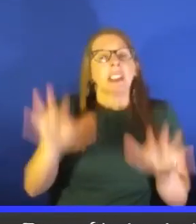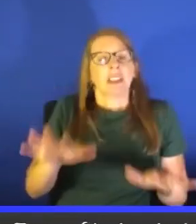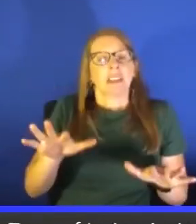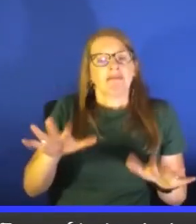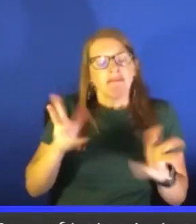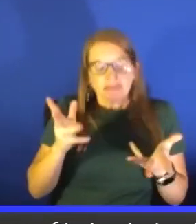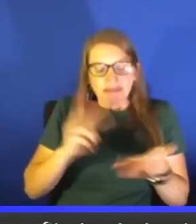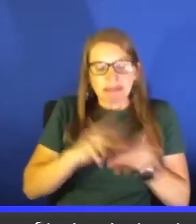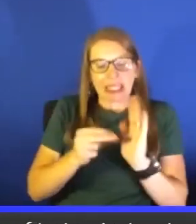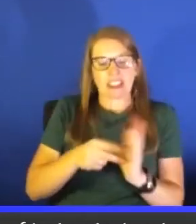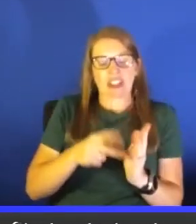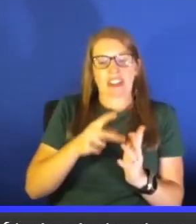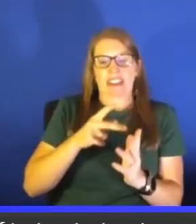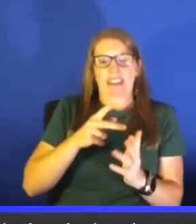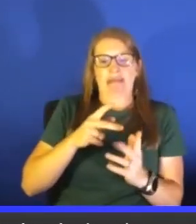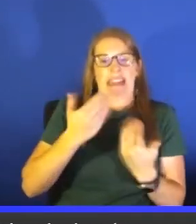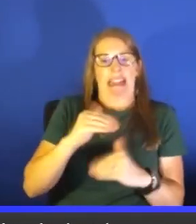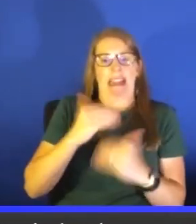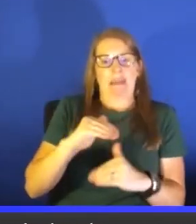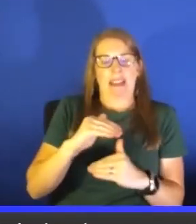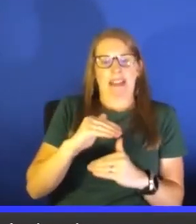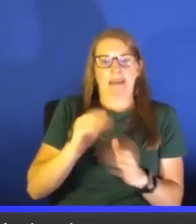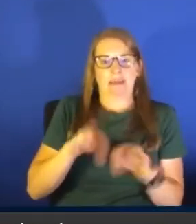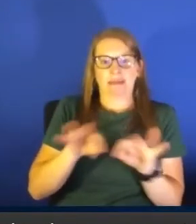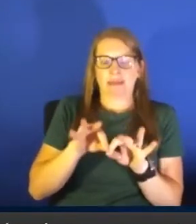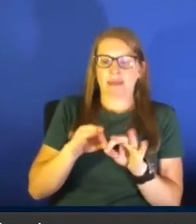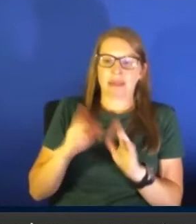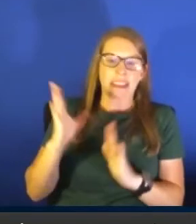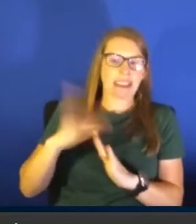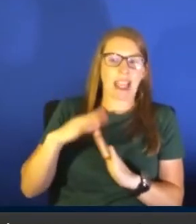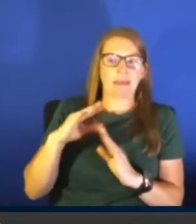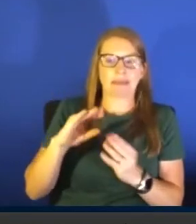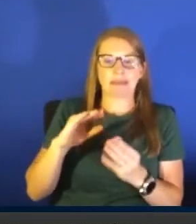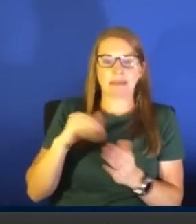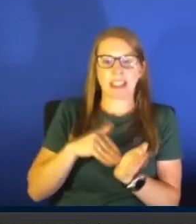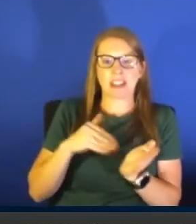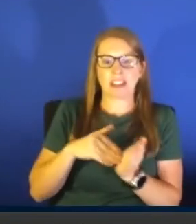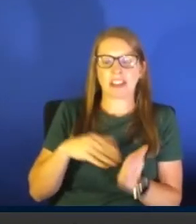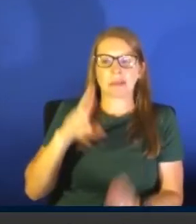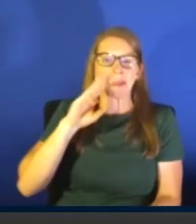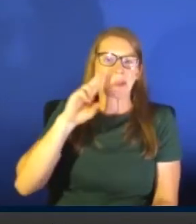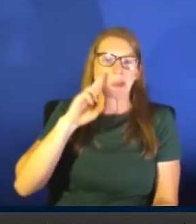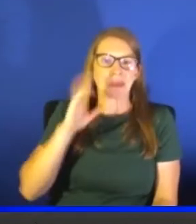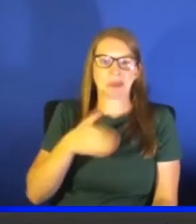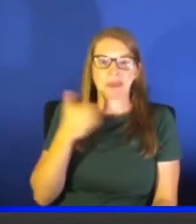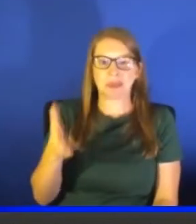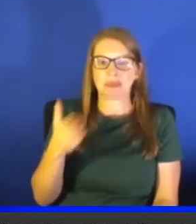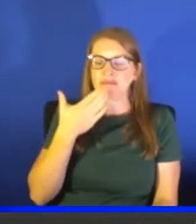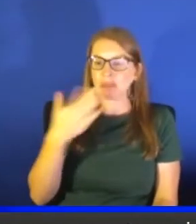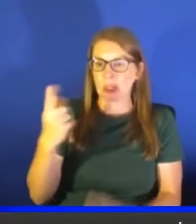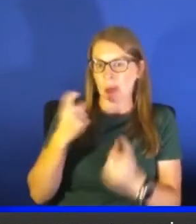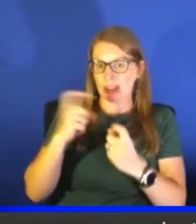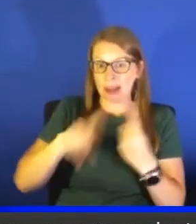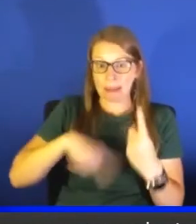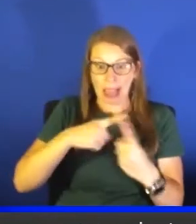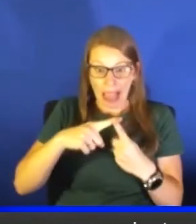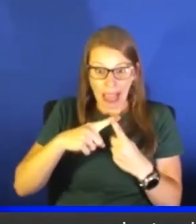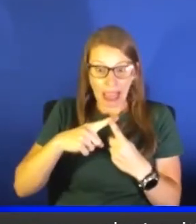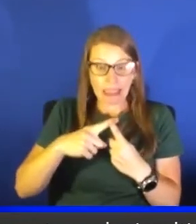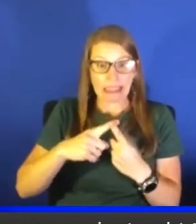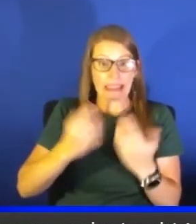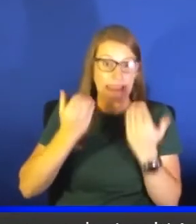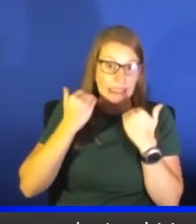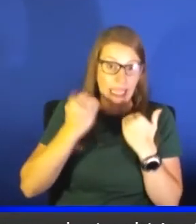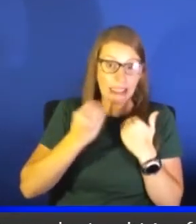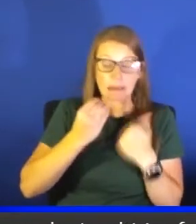key. All right, and our number one doc, Dr. Hawkinson. I think this is good. We have good questions about what we intake and put into